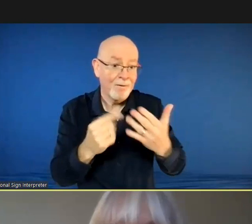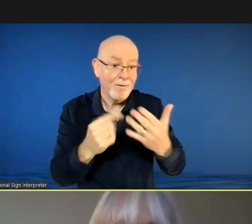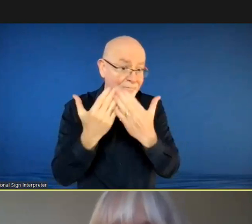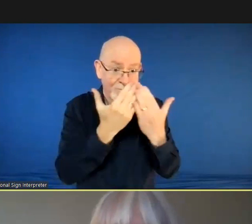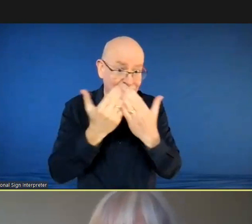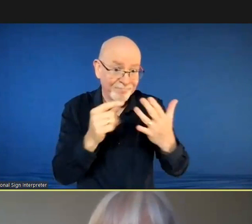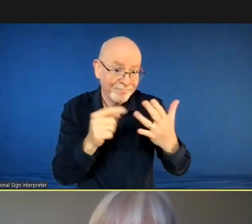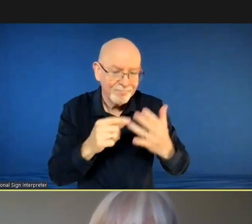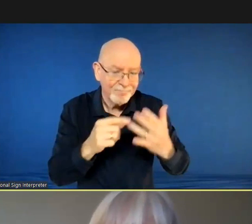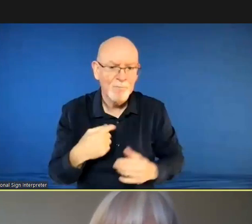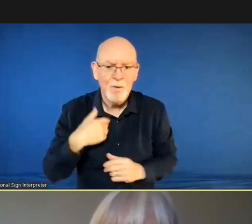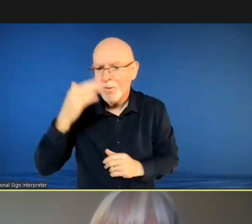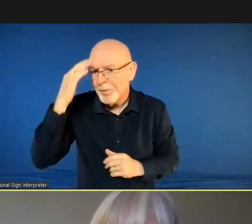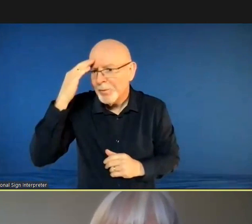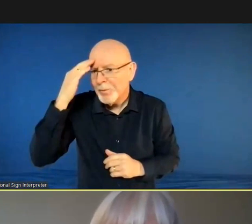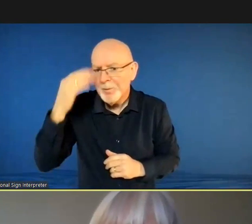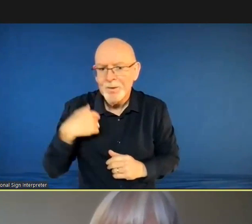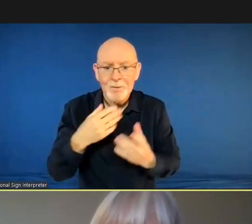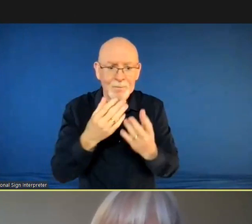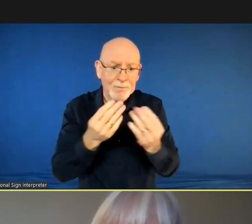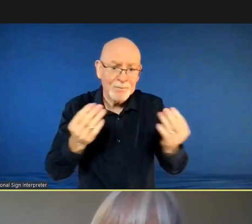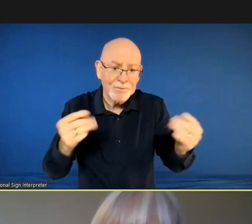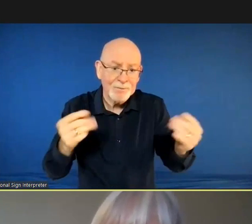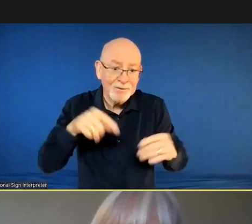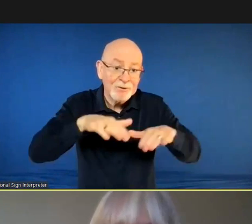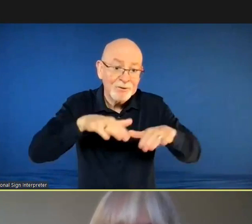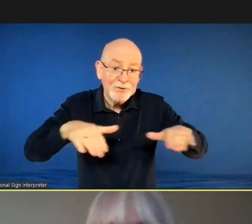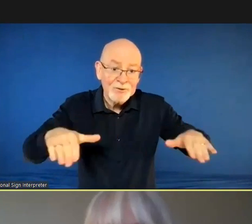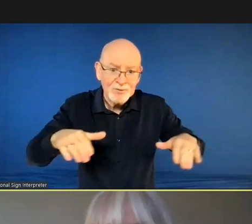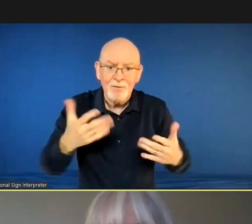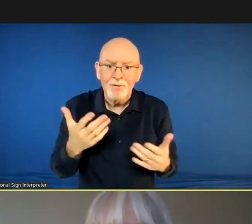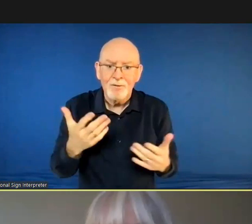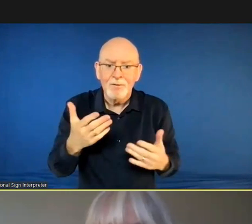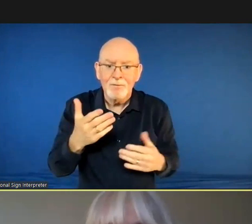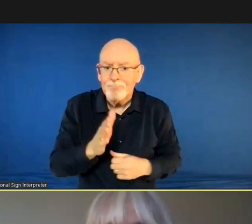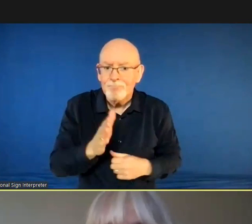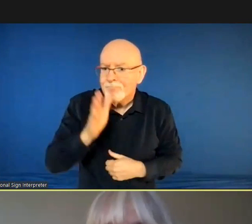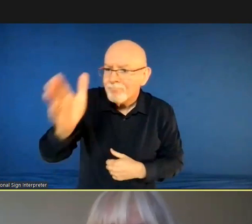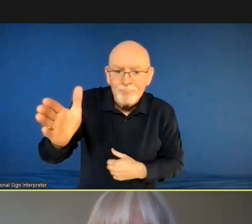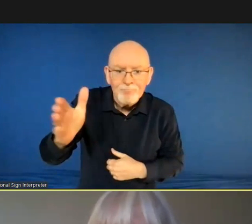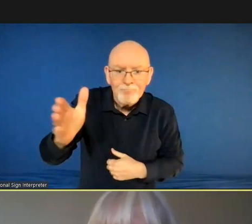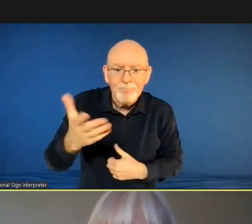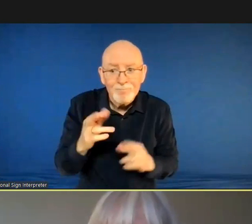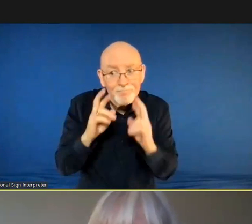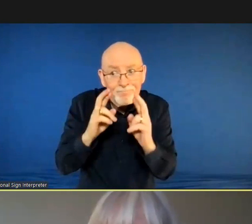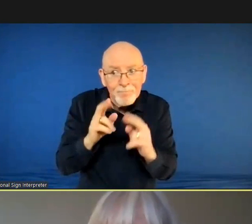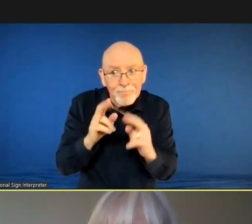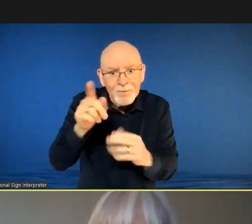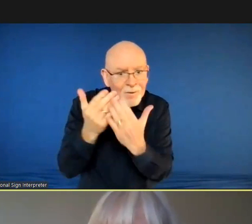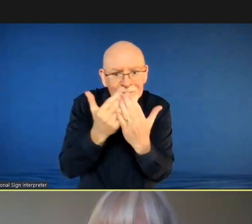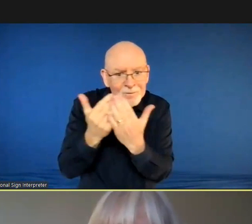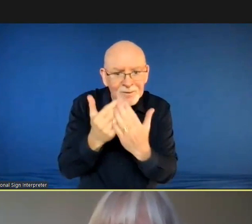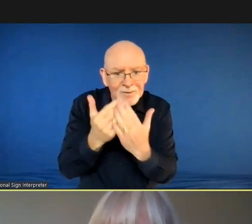and hopefully go to school, many deaf children find school to be extremely